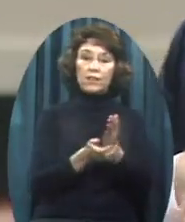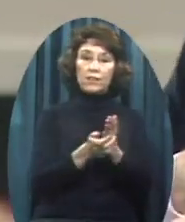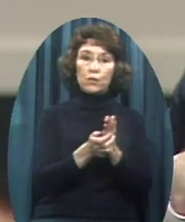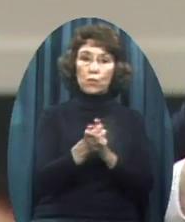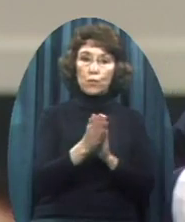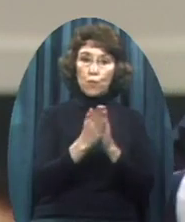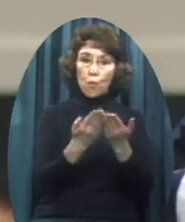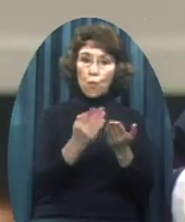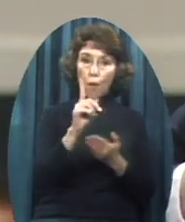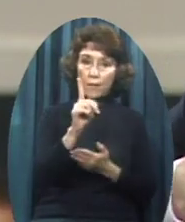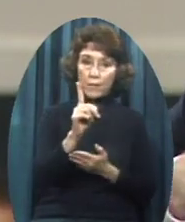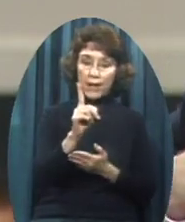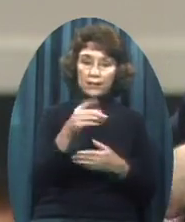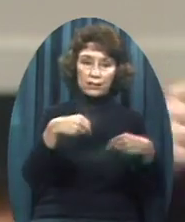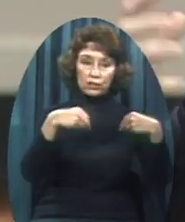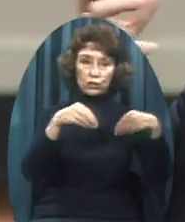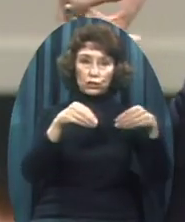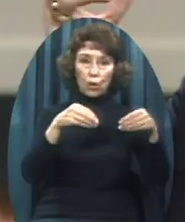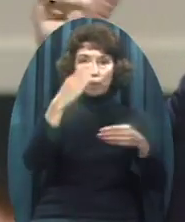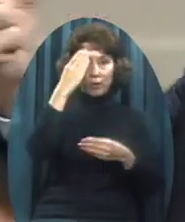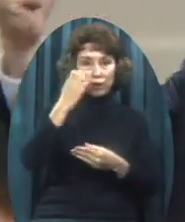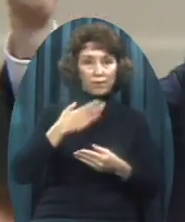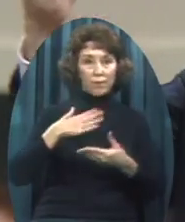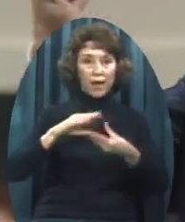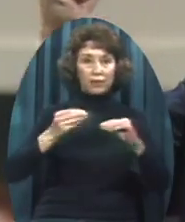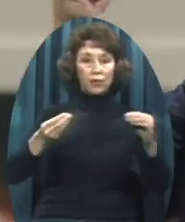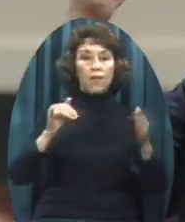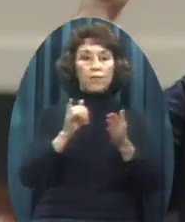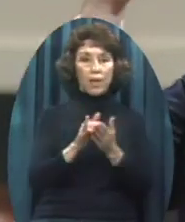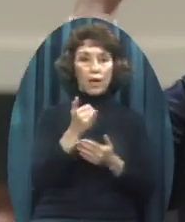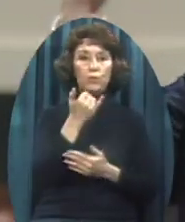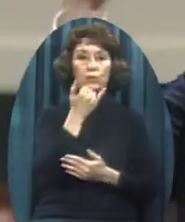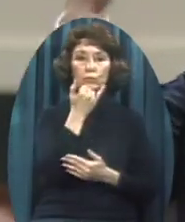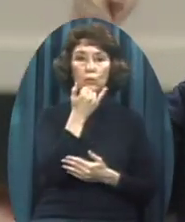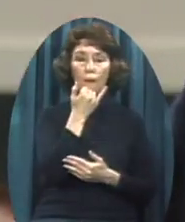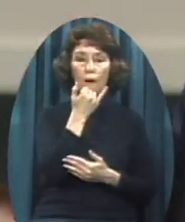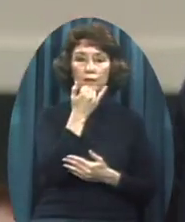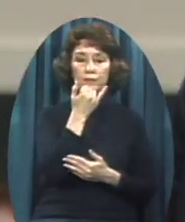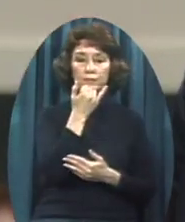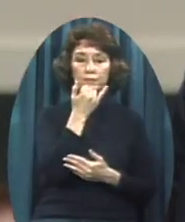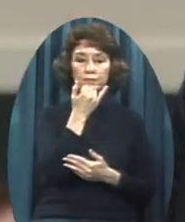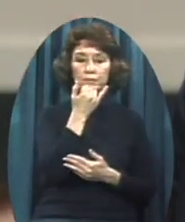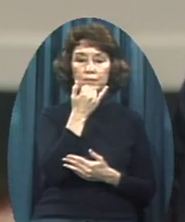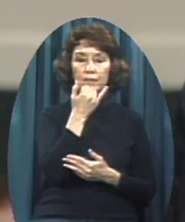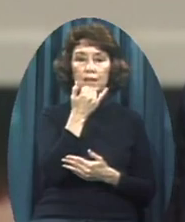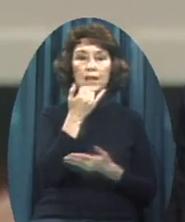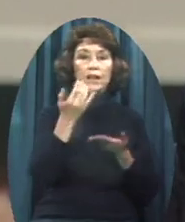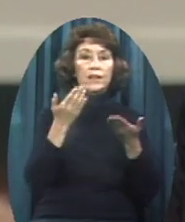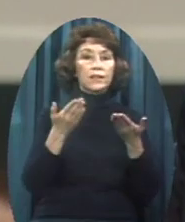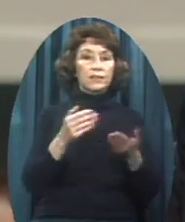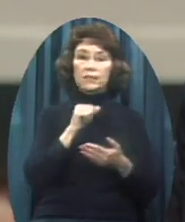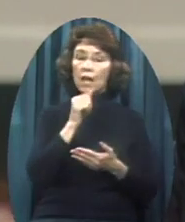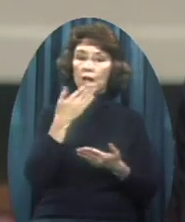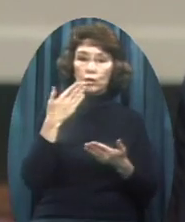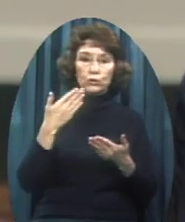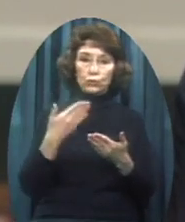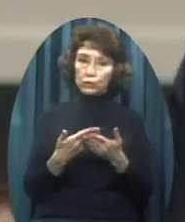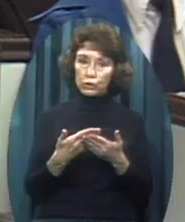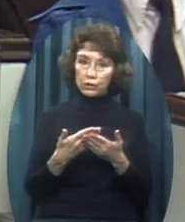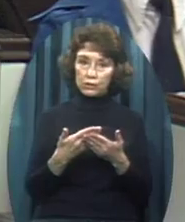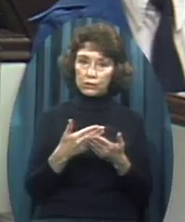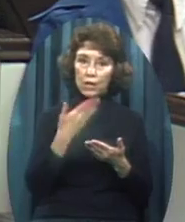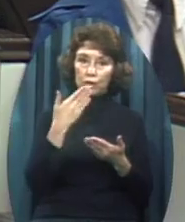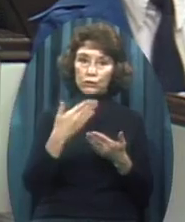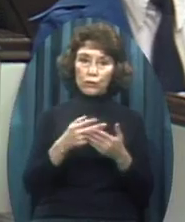Pornographic magazines are not a good platform for the sublime gospel of the Lord Jesus Christ. But